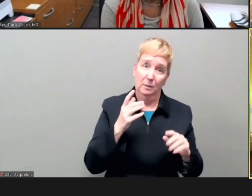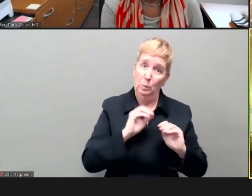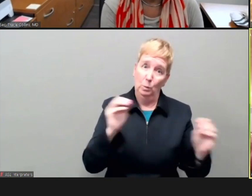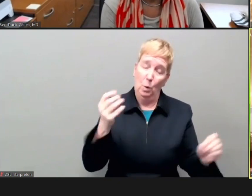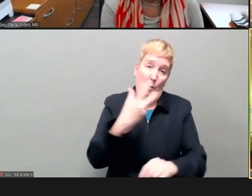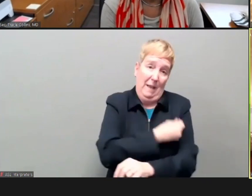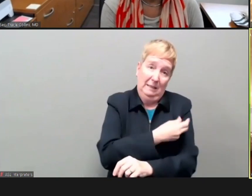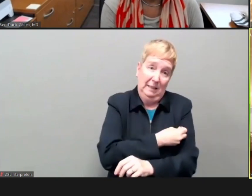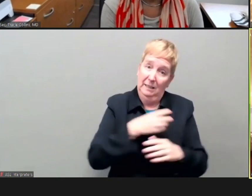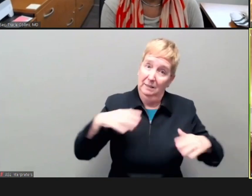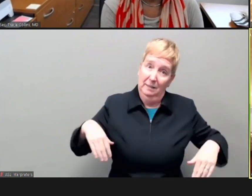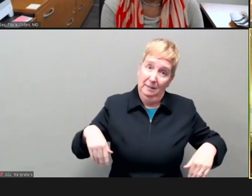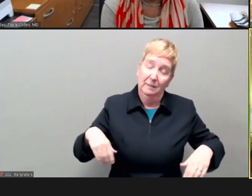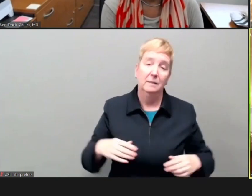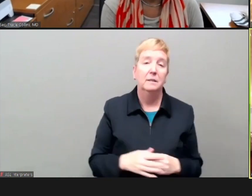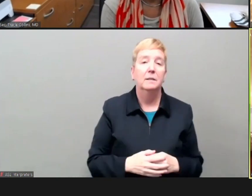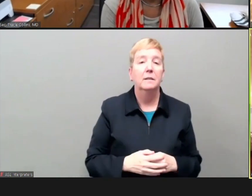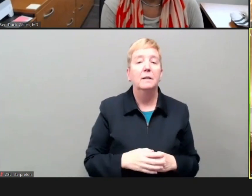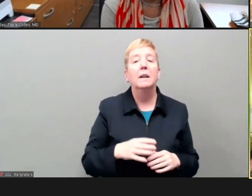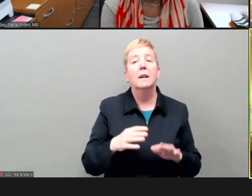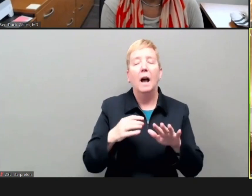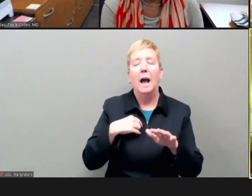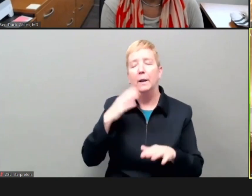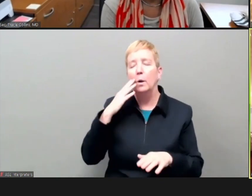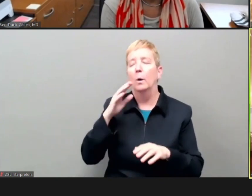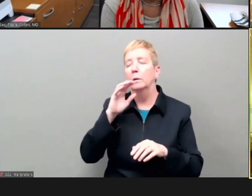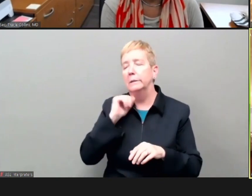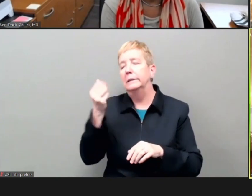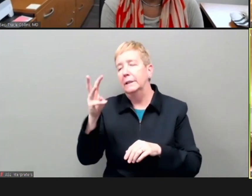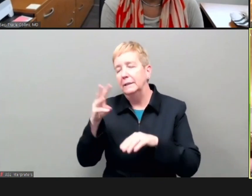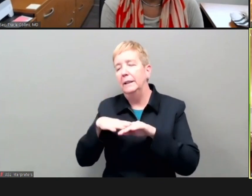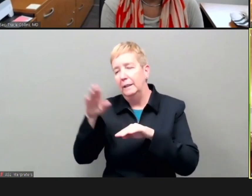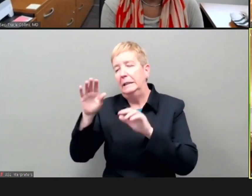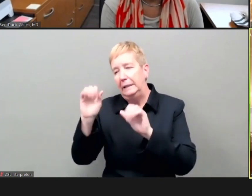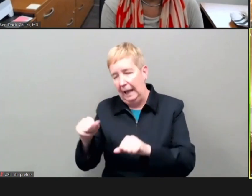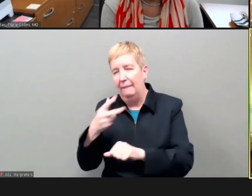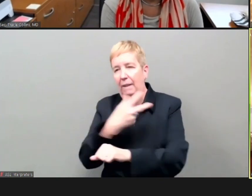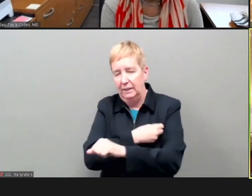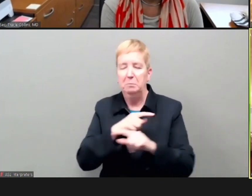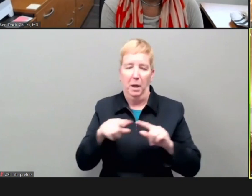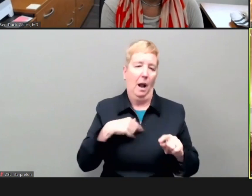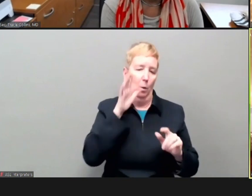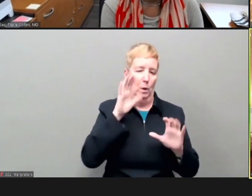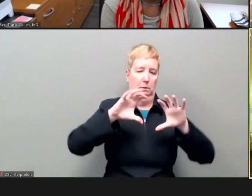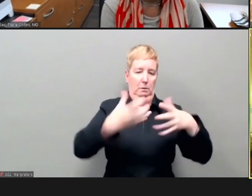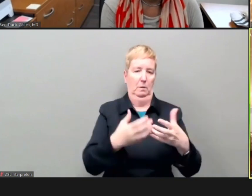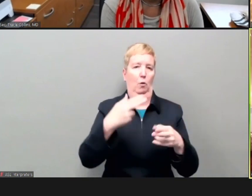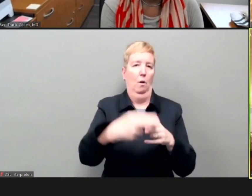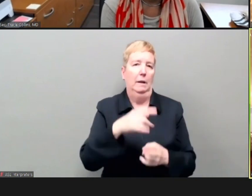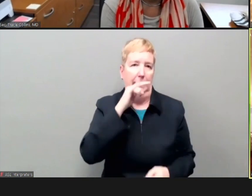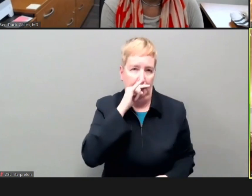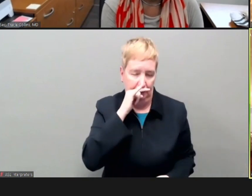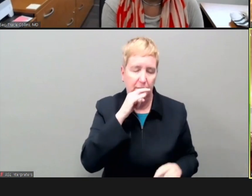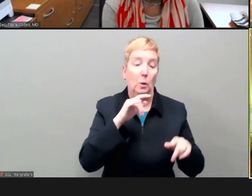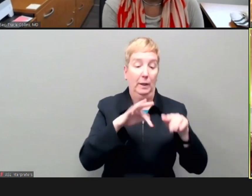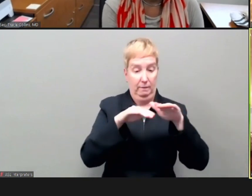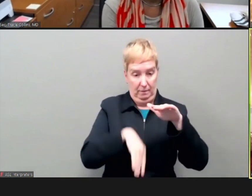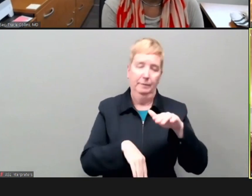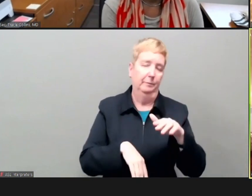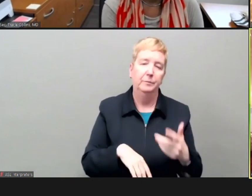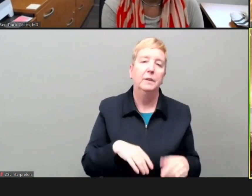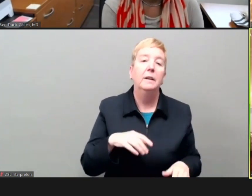do a generalization, even though 16 to 18-year-olds can be vaccinated. And remember that